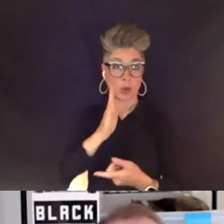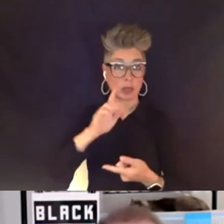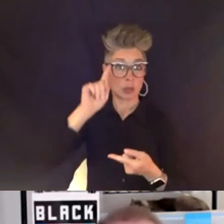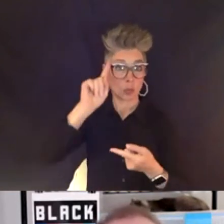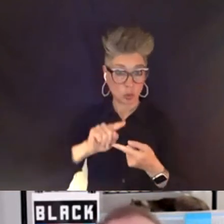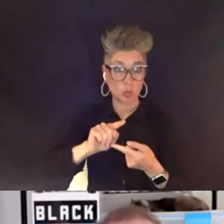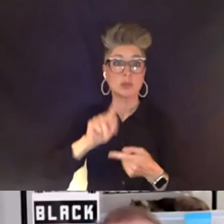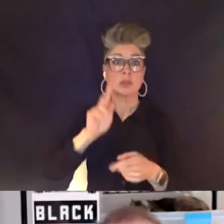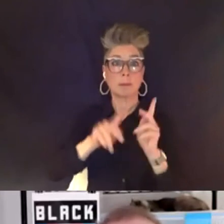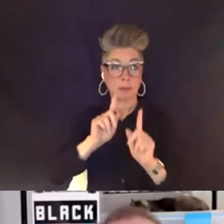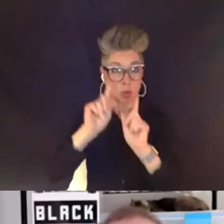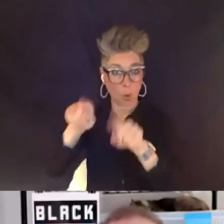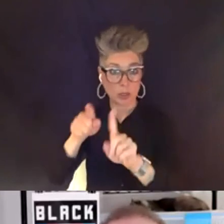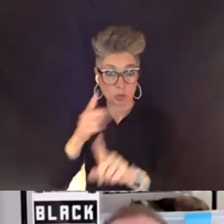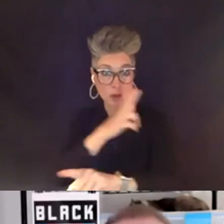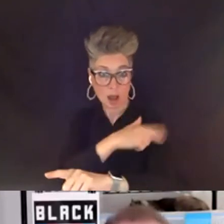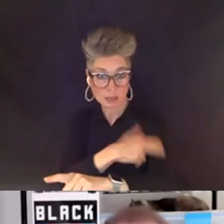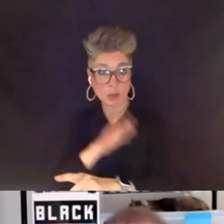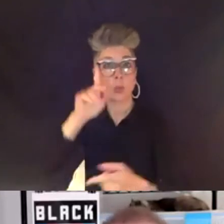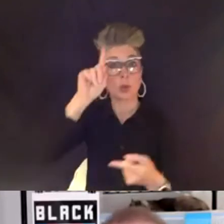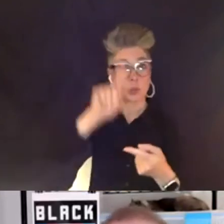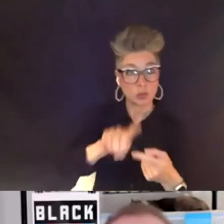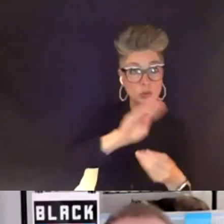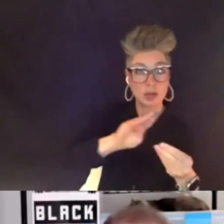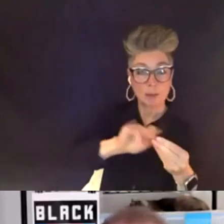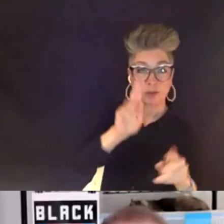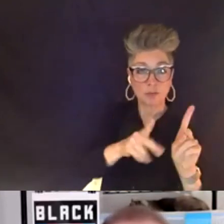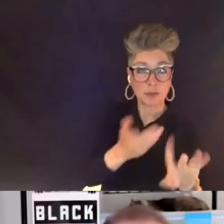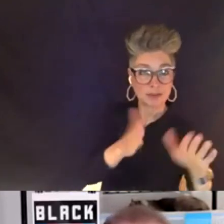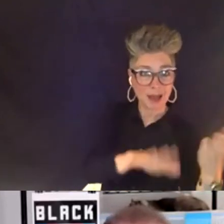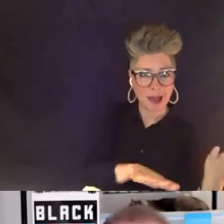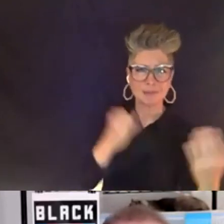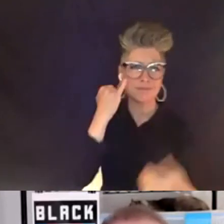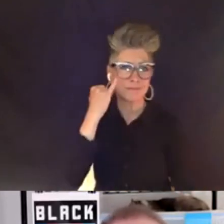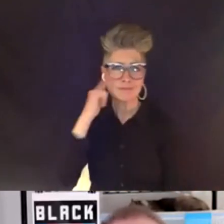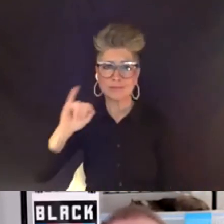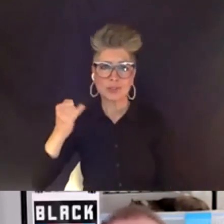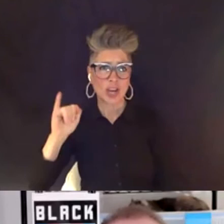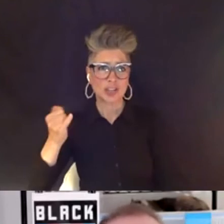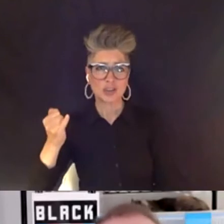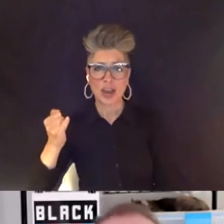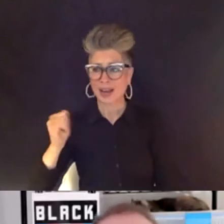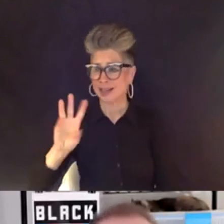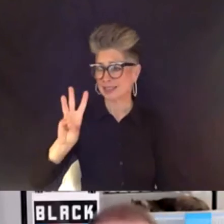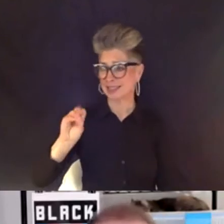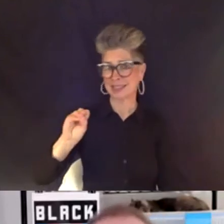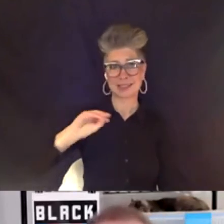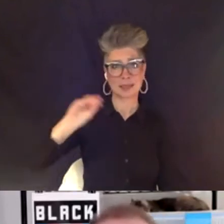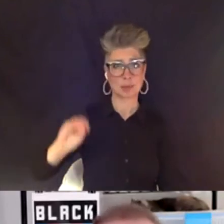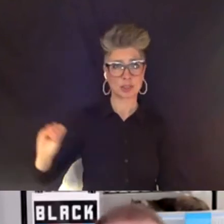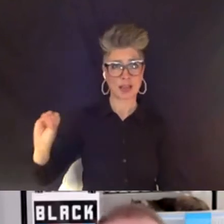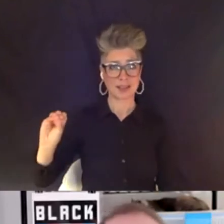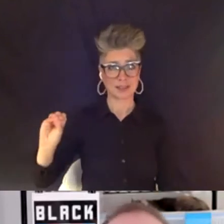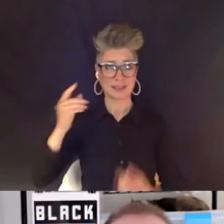into the hospital, people dying. So even if J&J has a 60-something% efficacy rate, it's still going to prevent